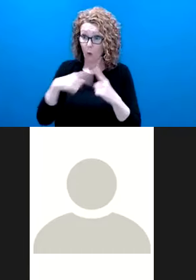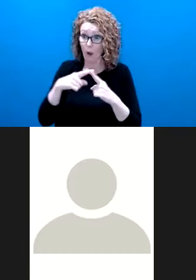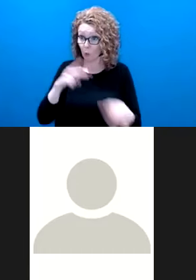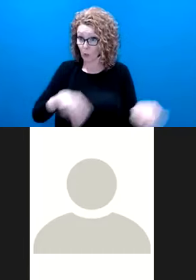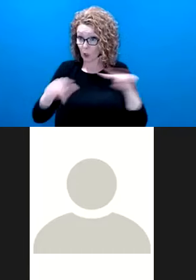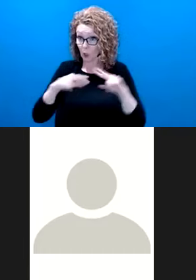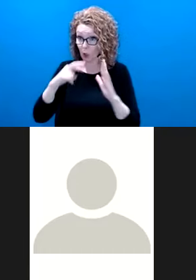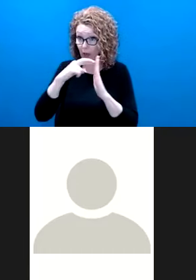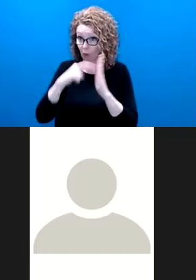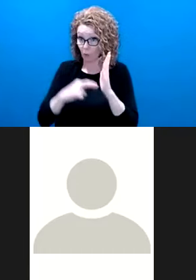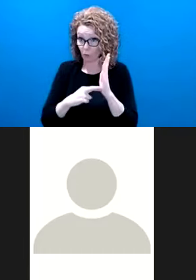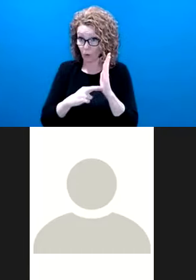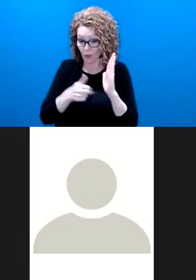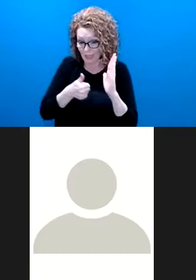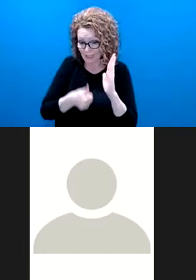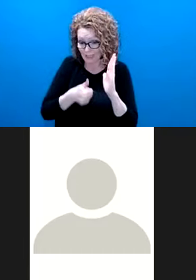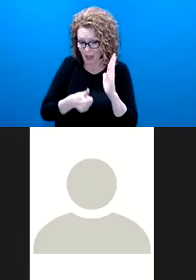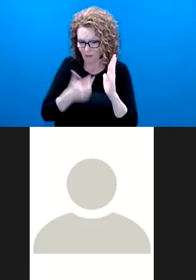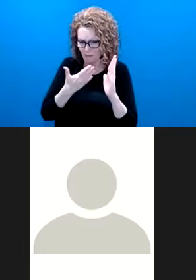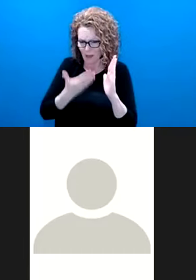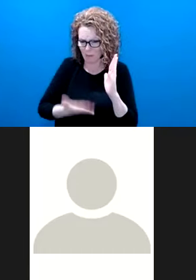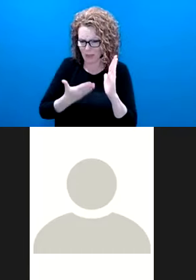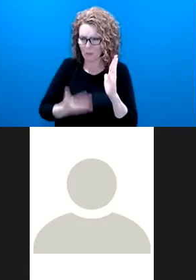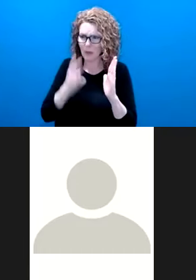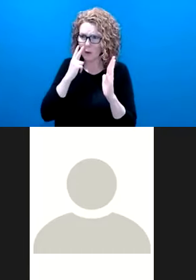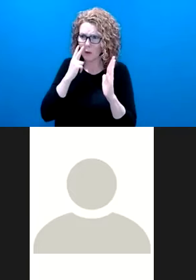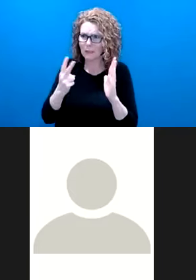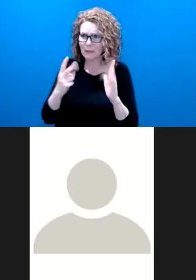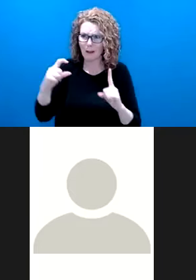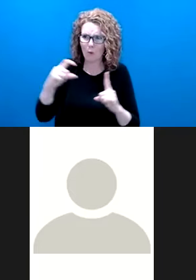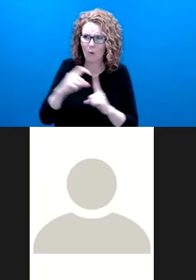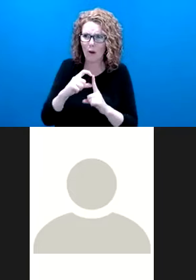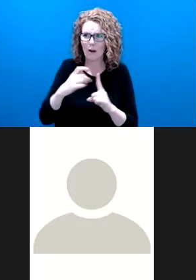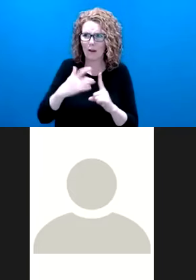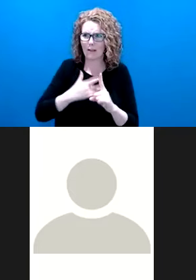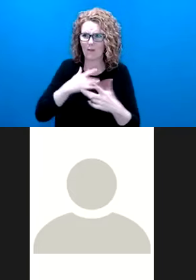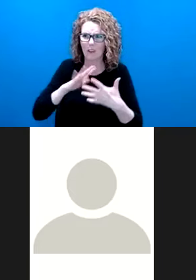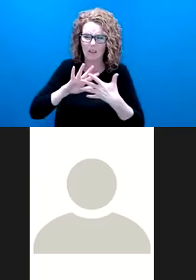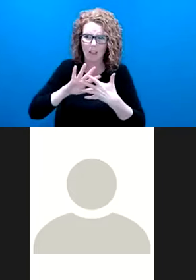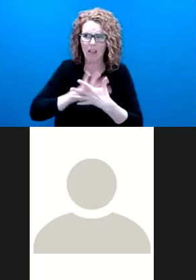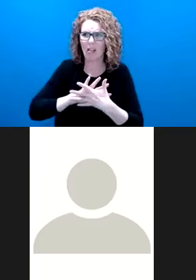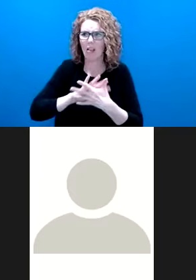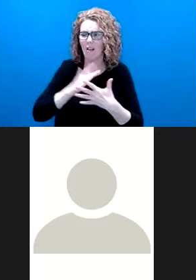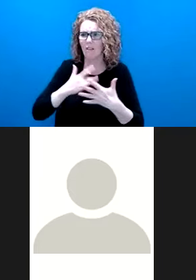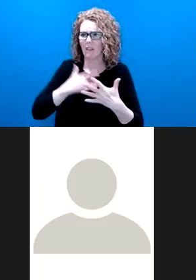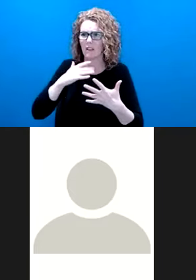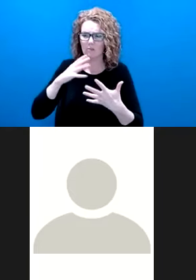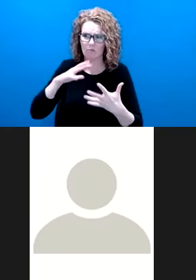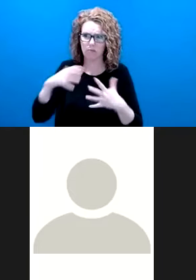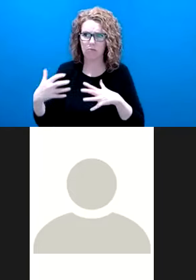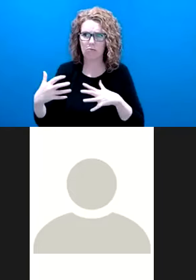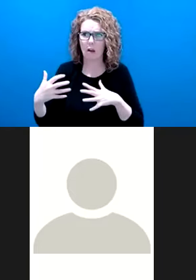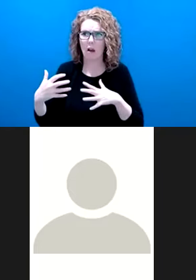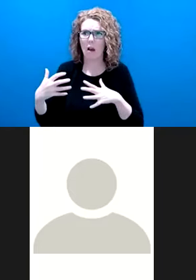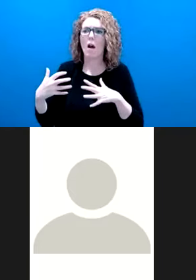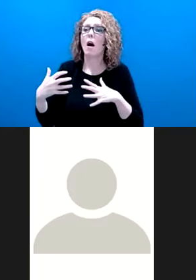that anyone thinks is confusing or ambiguous, that might be a good